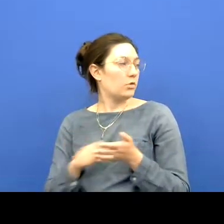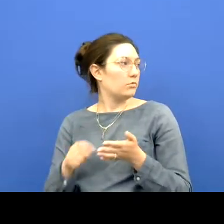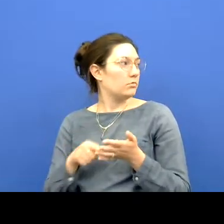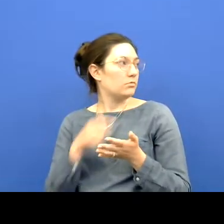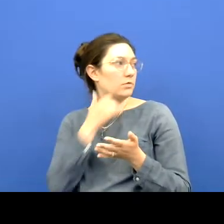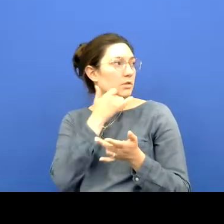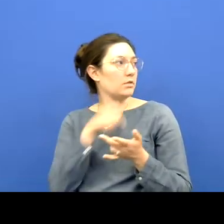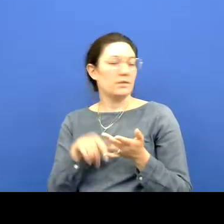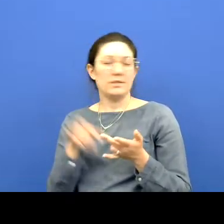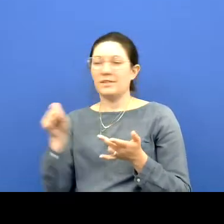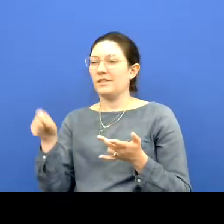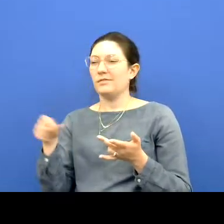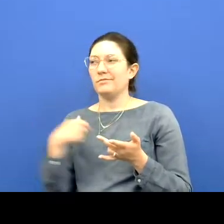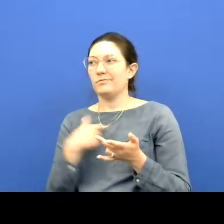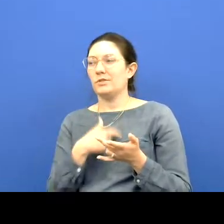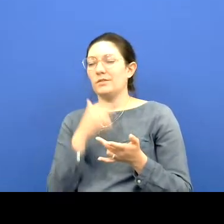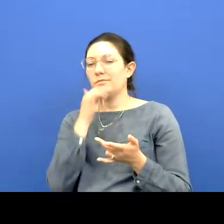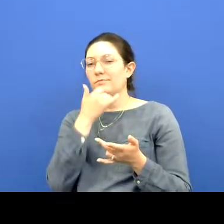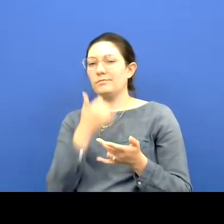Okay.